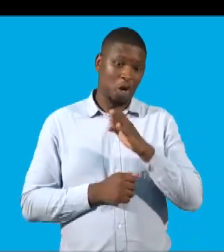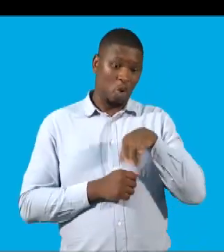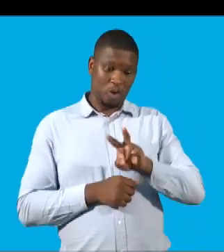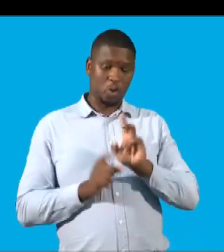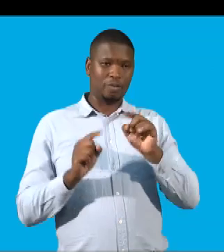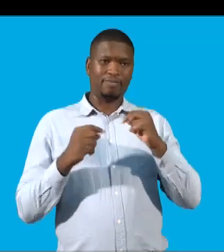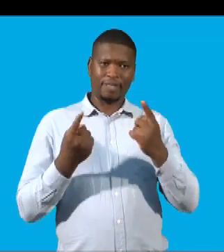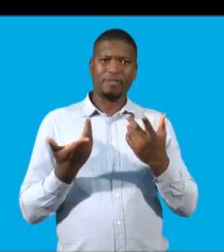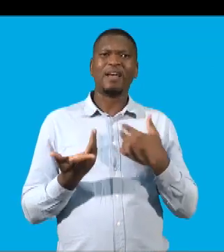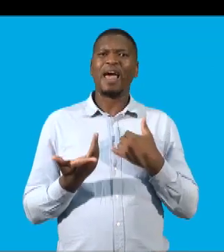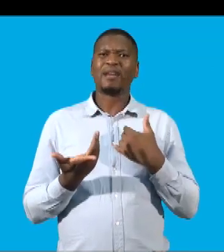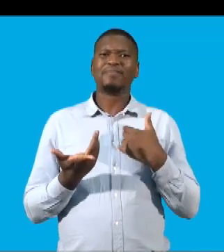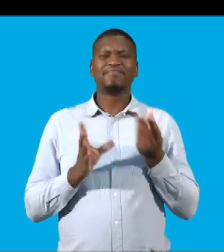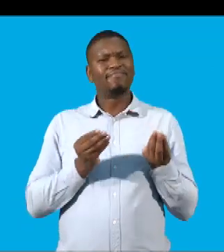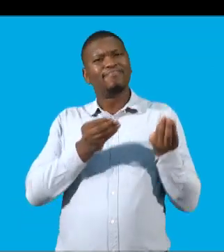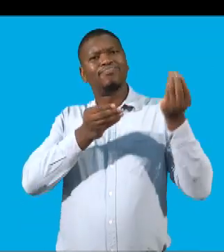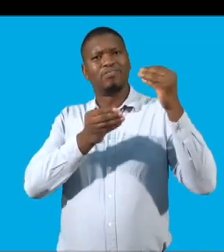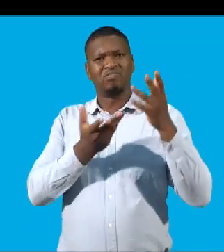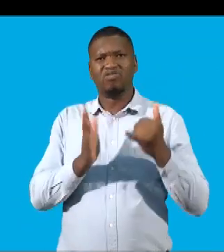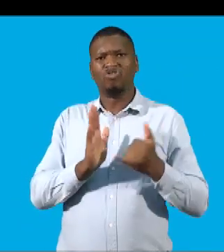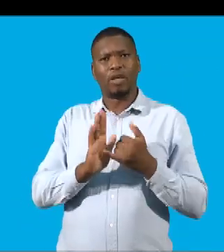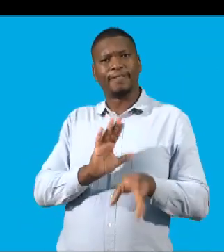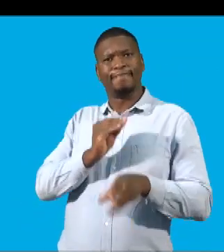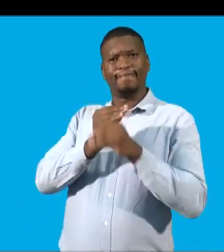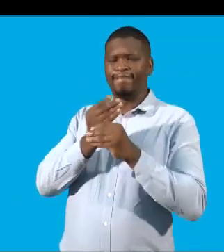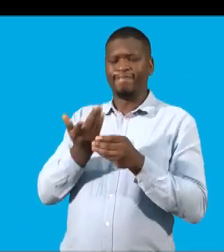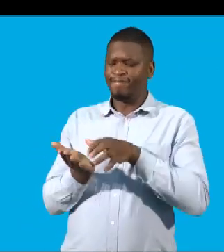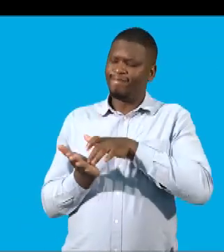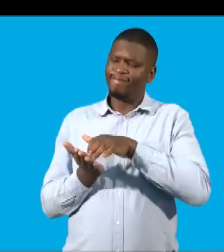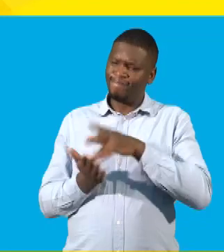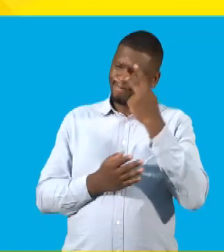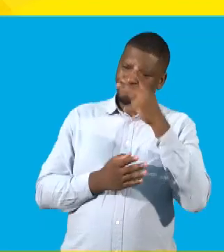2. That's just an extra thought to put into our calculation.